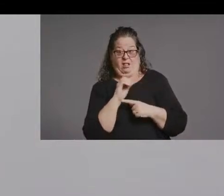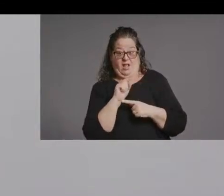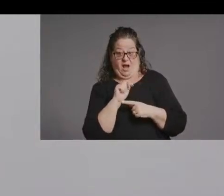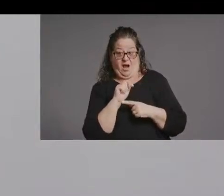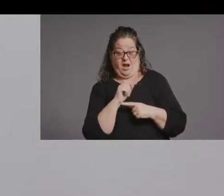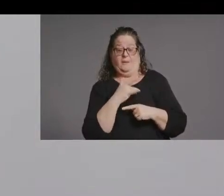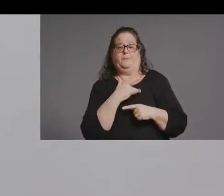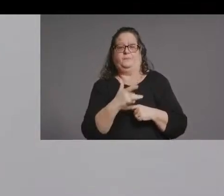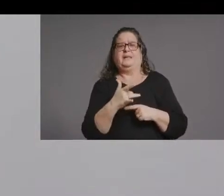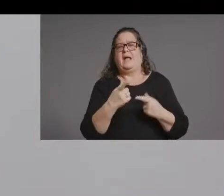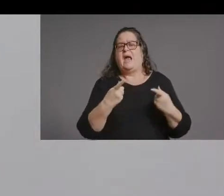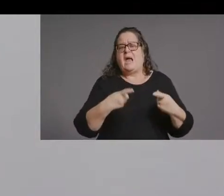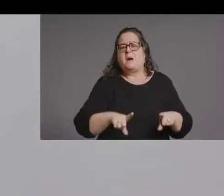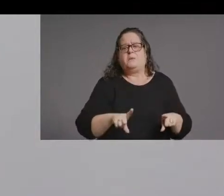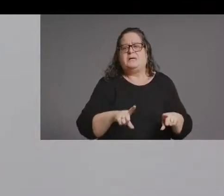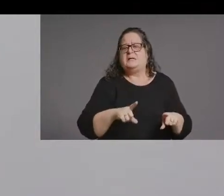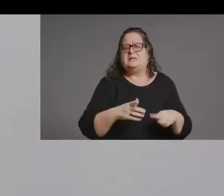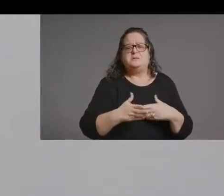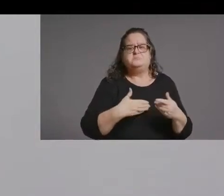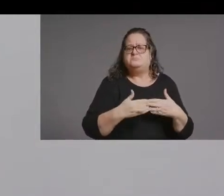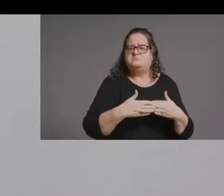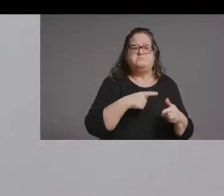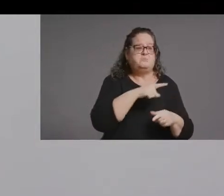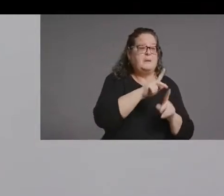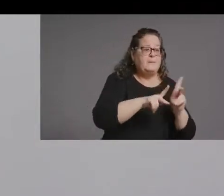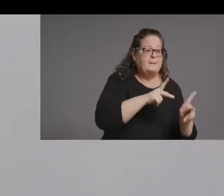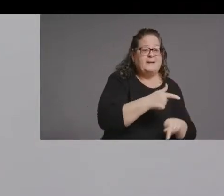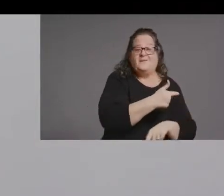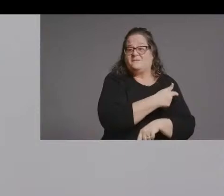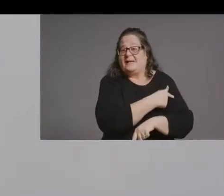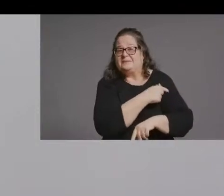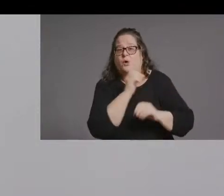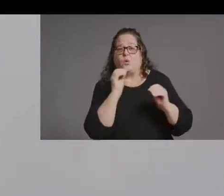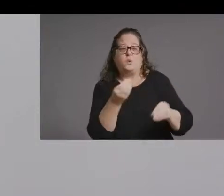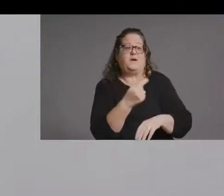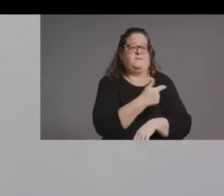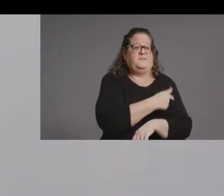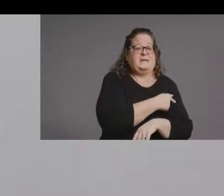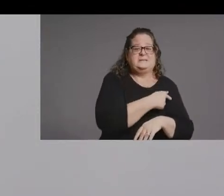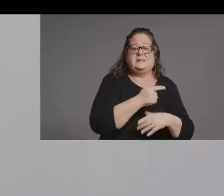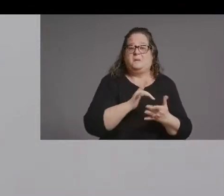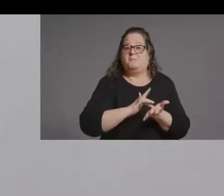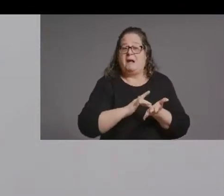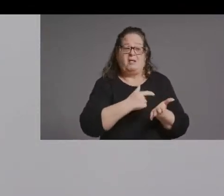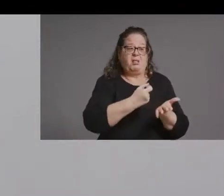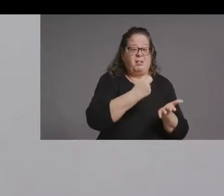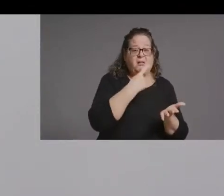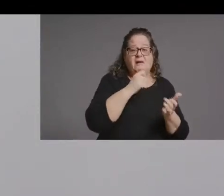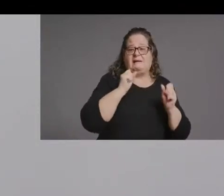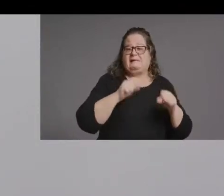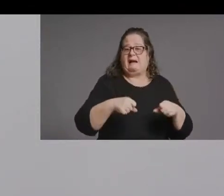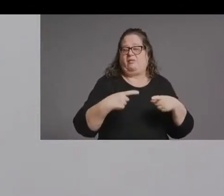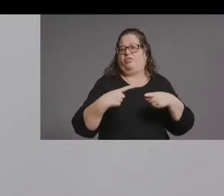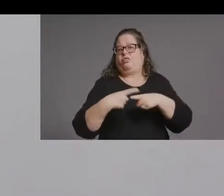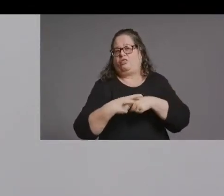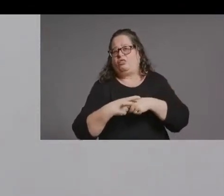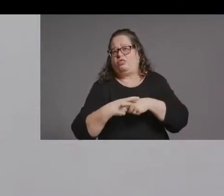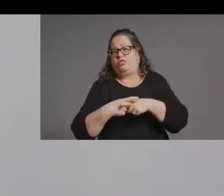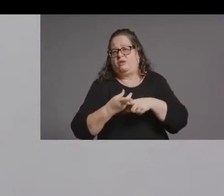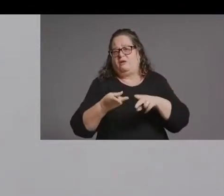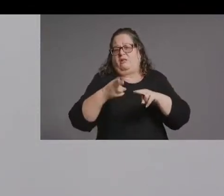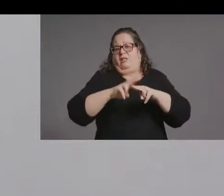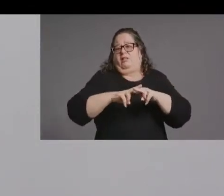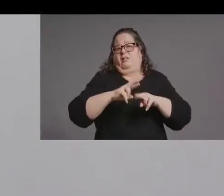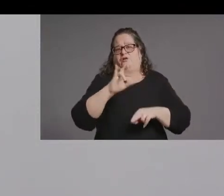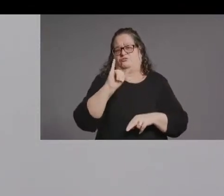being vaccinated or taking medications. There are some medications that increase your risk of blood clots as well. And